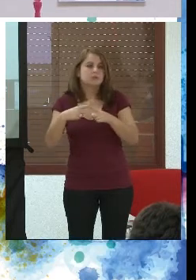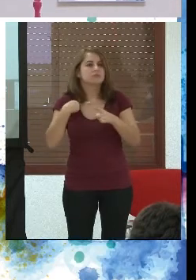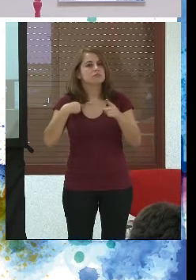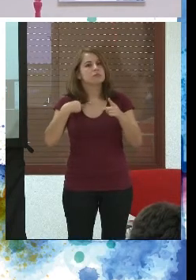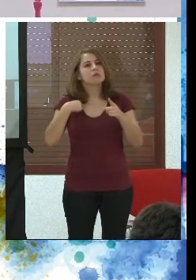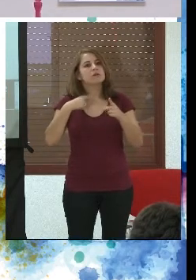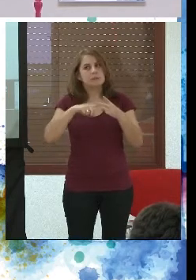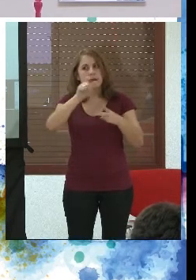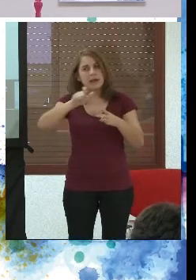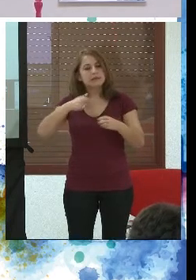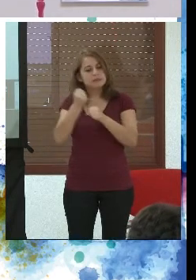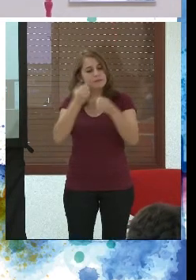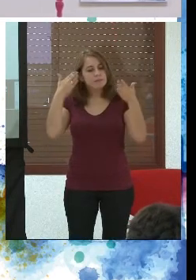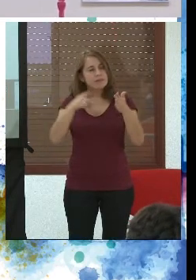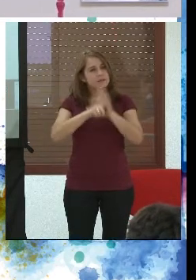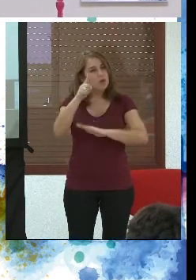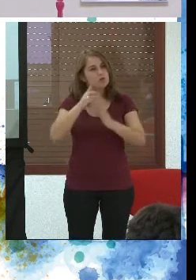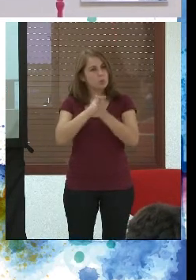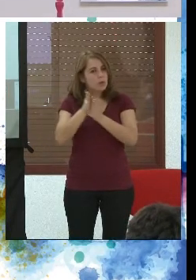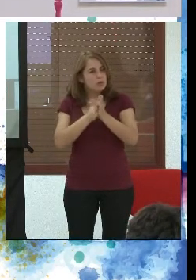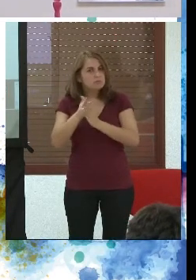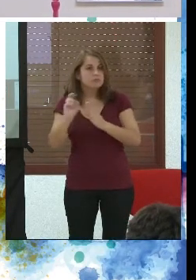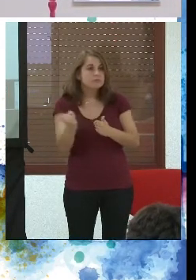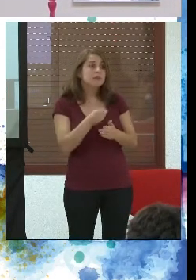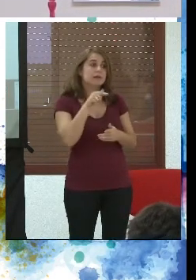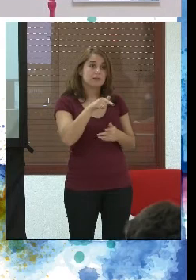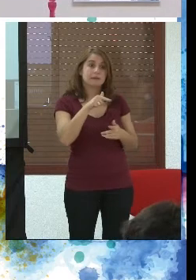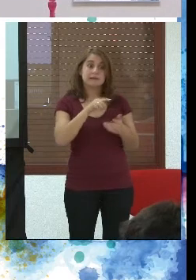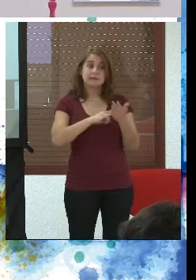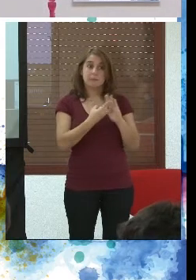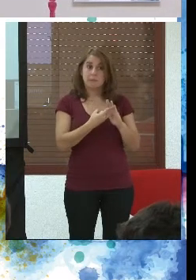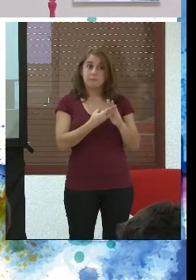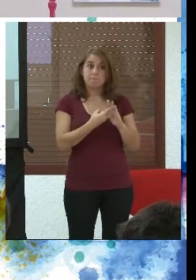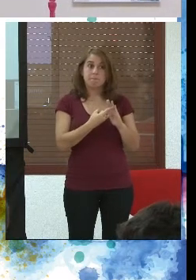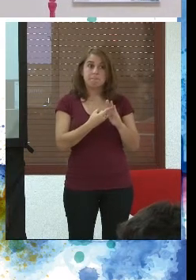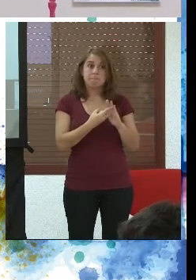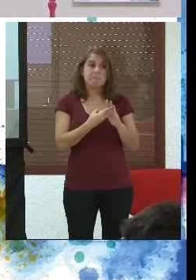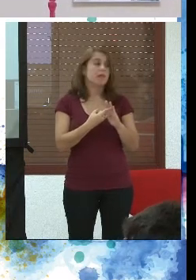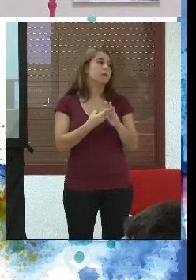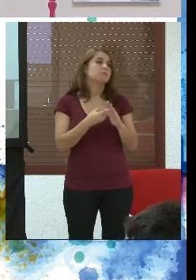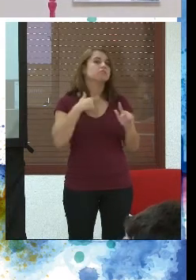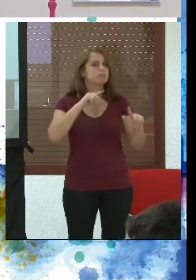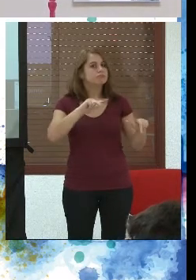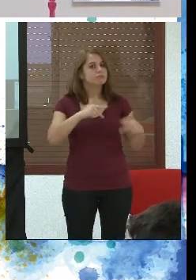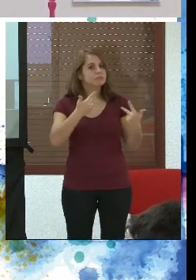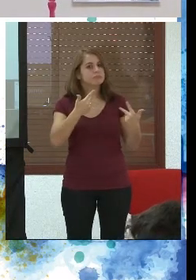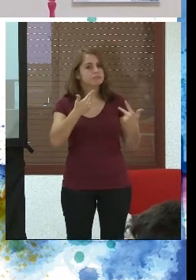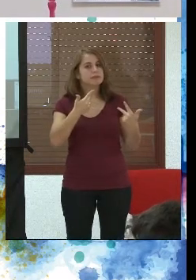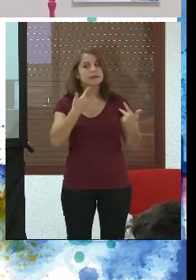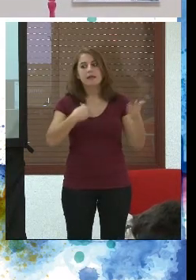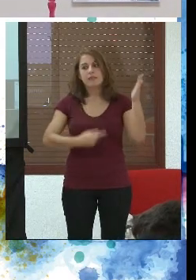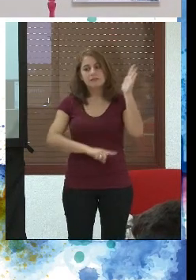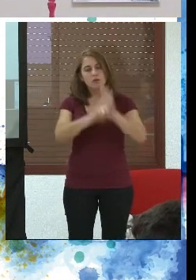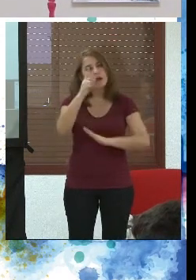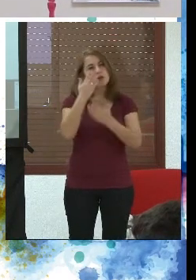equipment that it is very robust against the noise. People working with the simulators, and this system that I have just presented allow